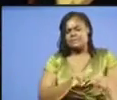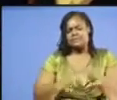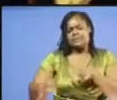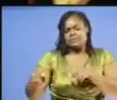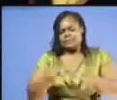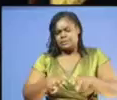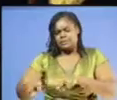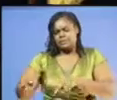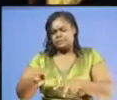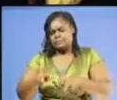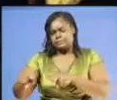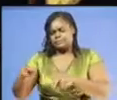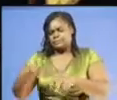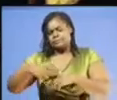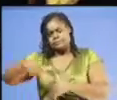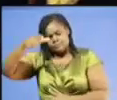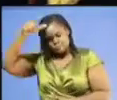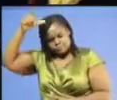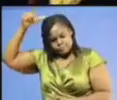grace,